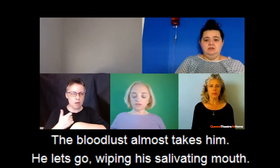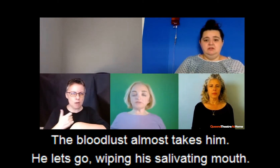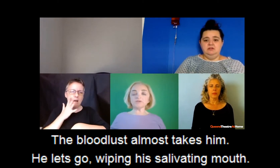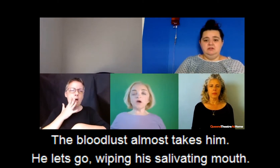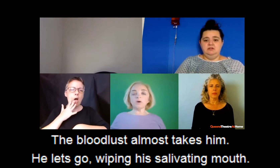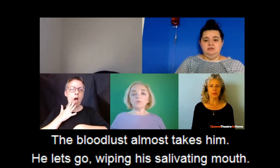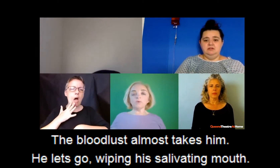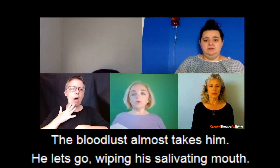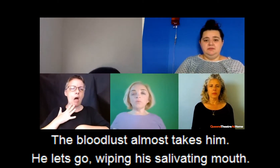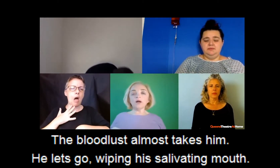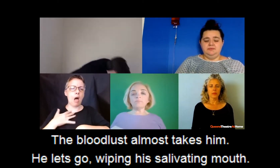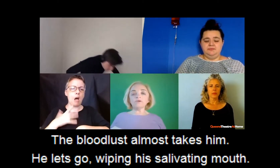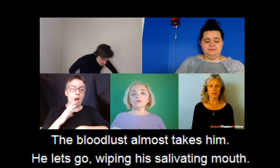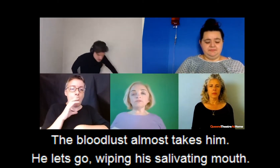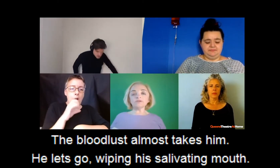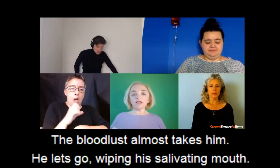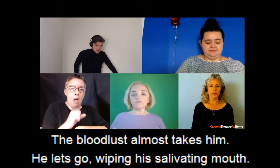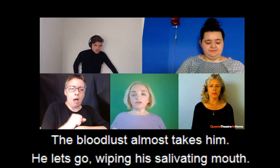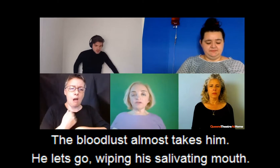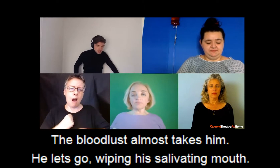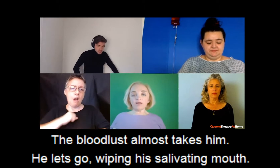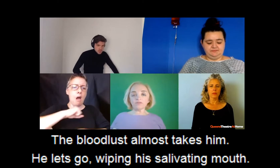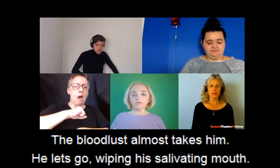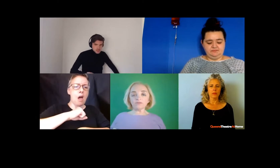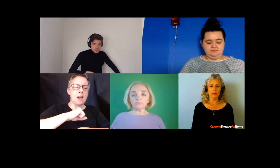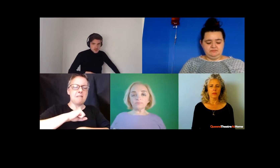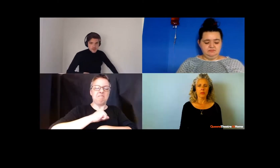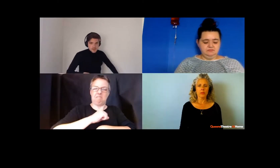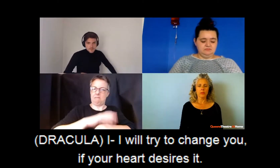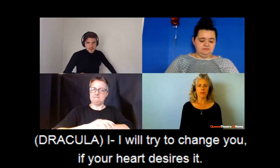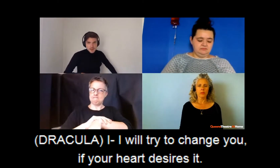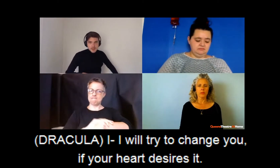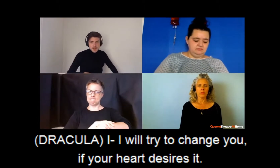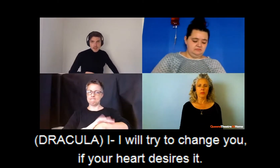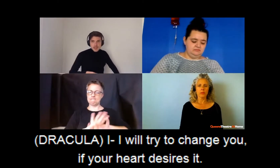He lets go, wiping his salivating mouth.